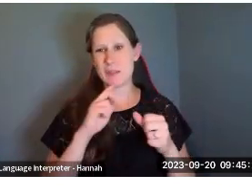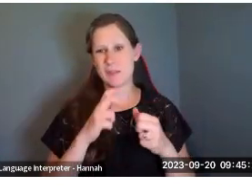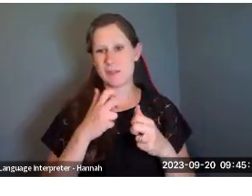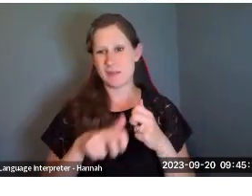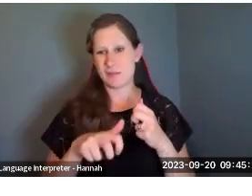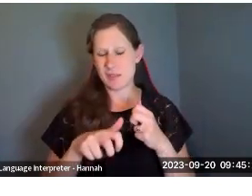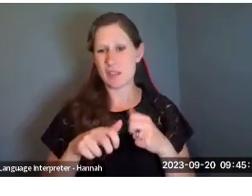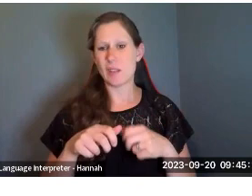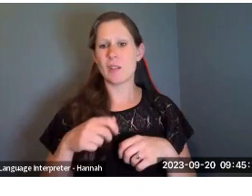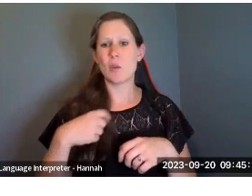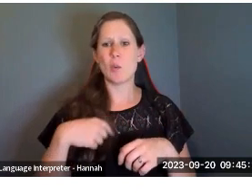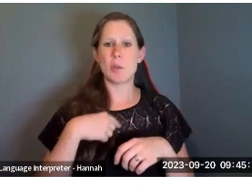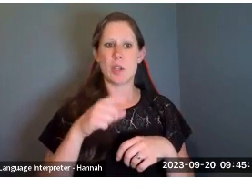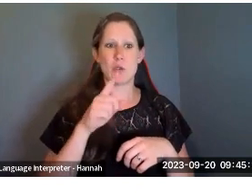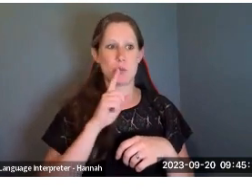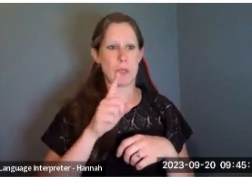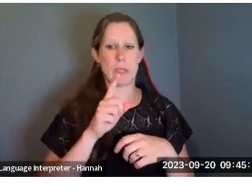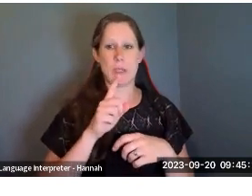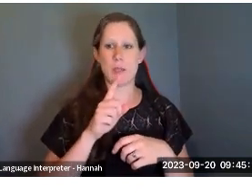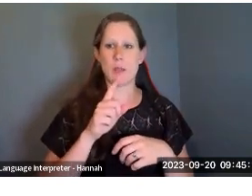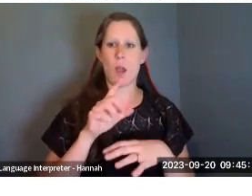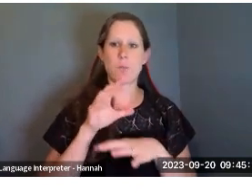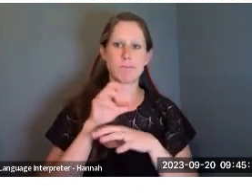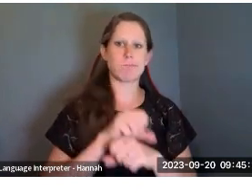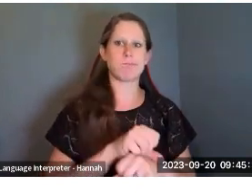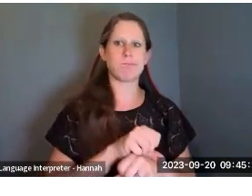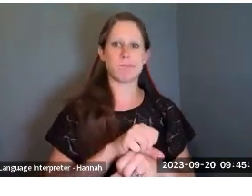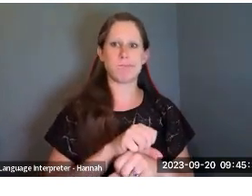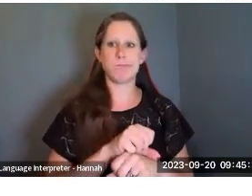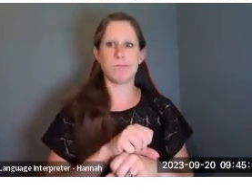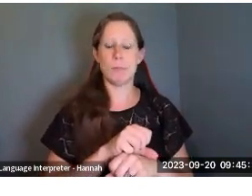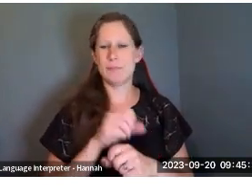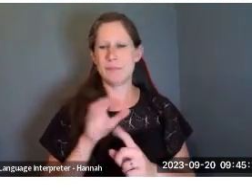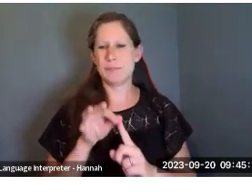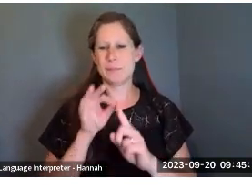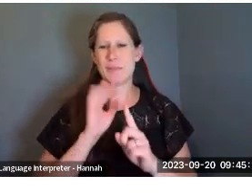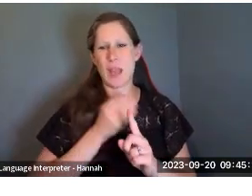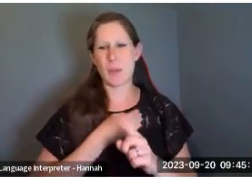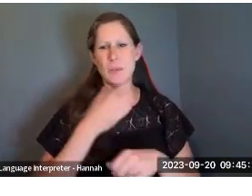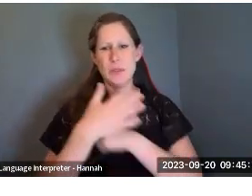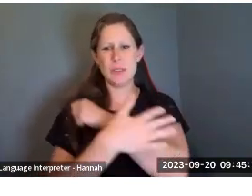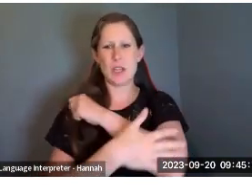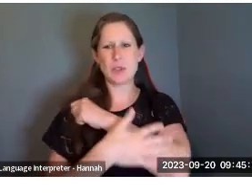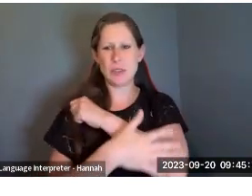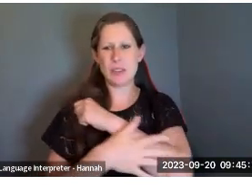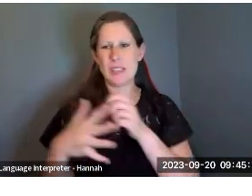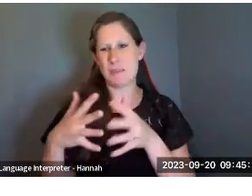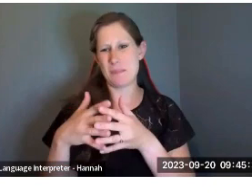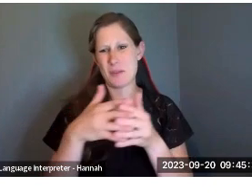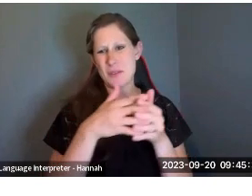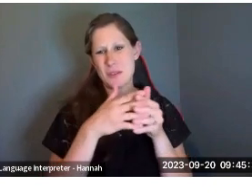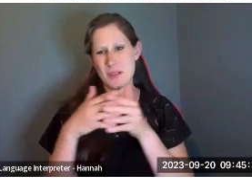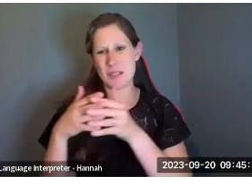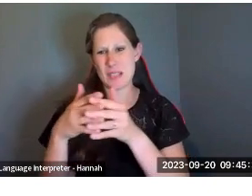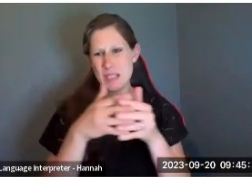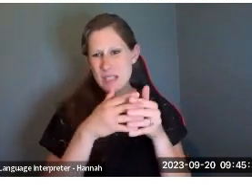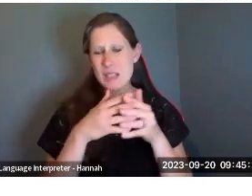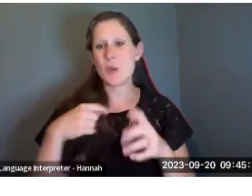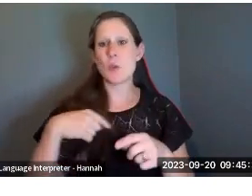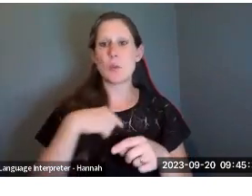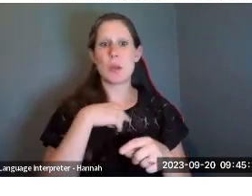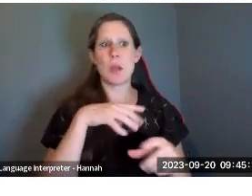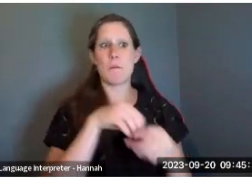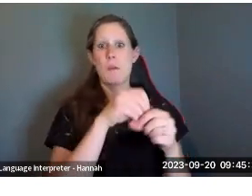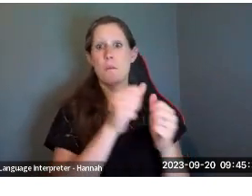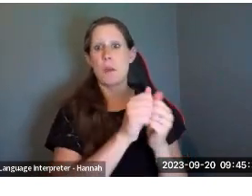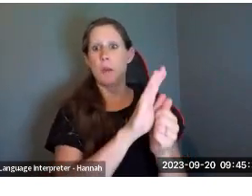really conditioned, especially in our country as Americans, that we don't get involved with someone